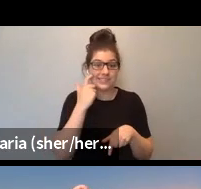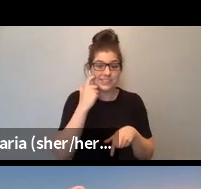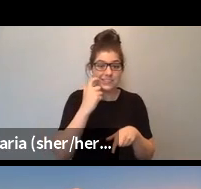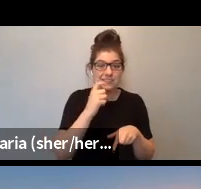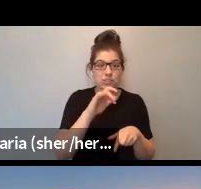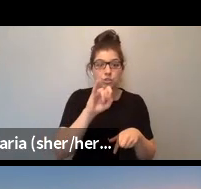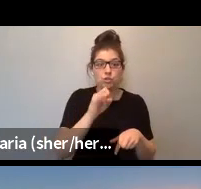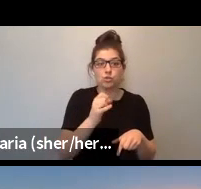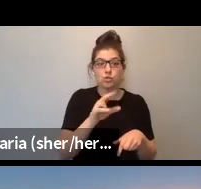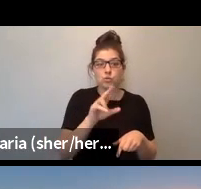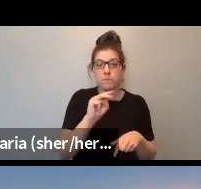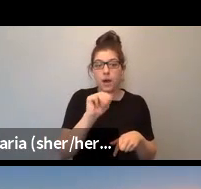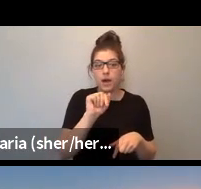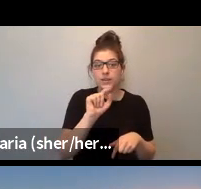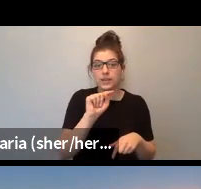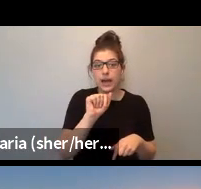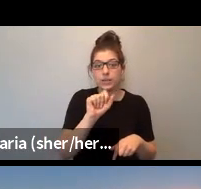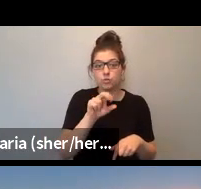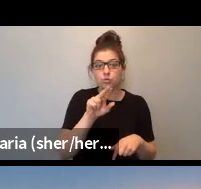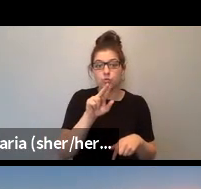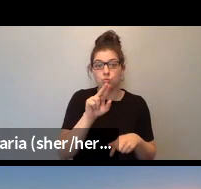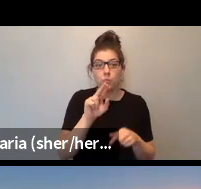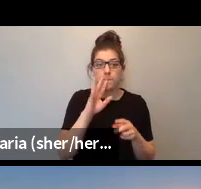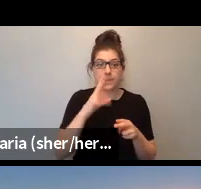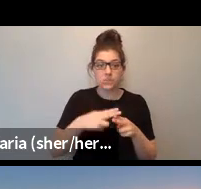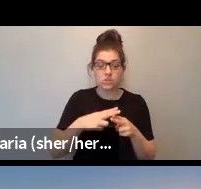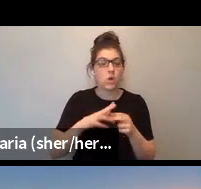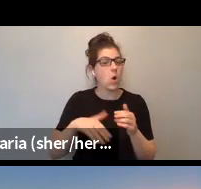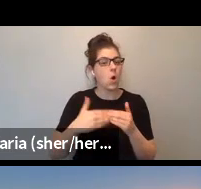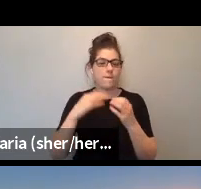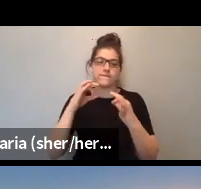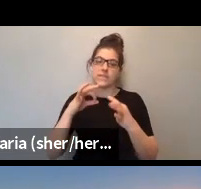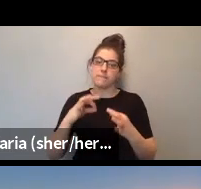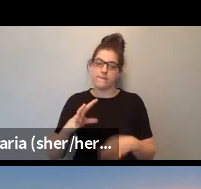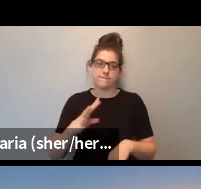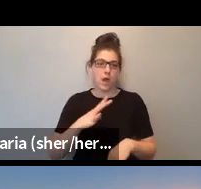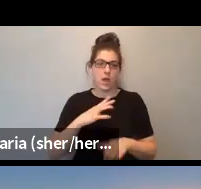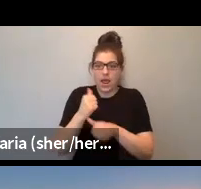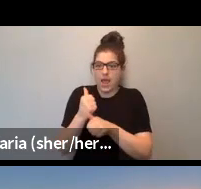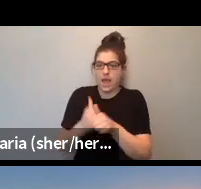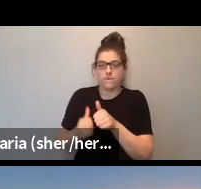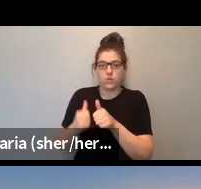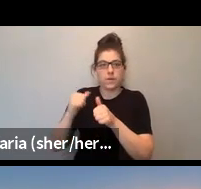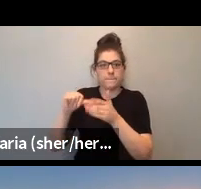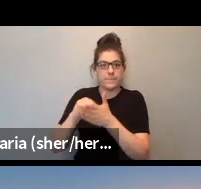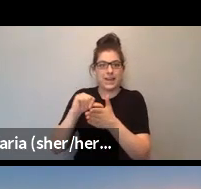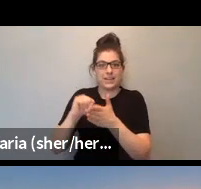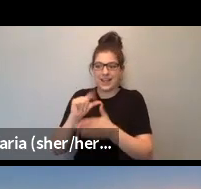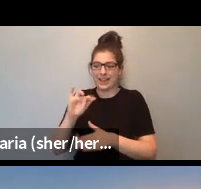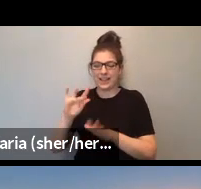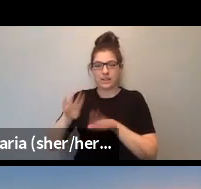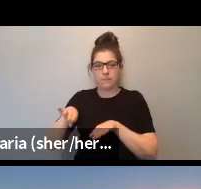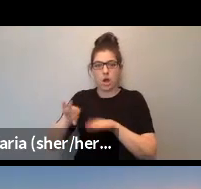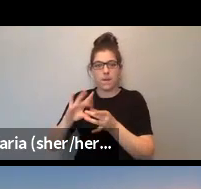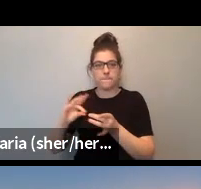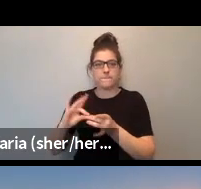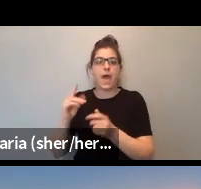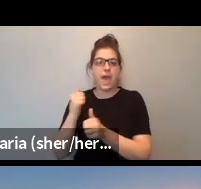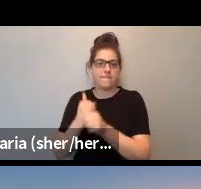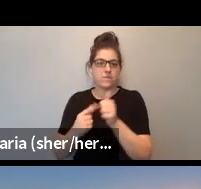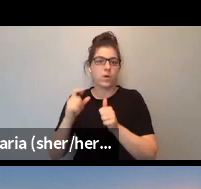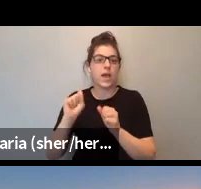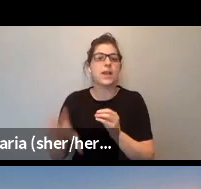all of our feedback is welcome. And on every page of that document, there's a link at the bottom where everybody can add